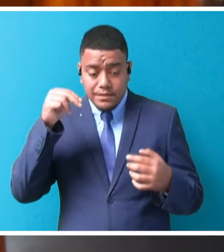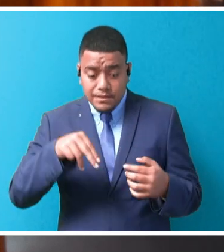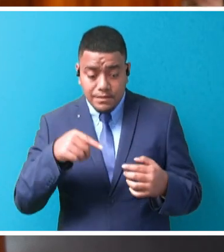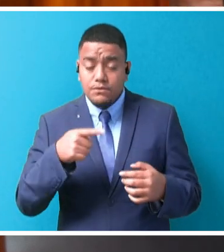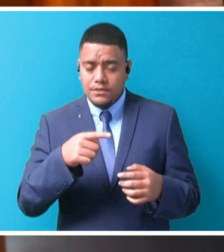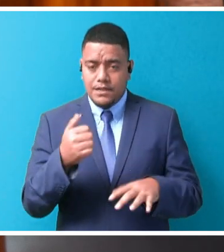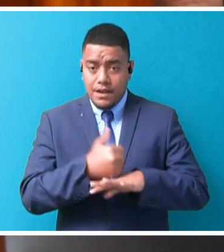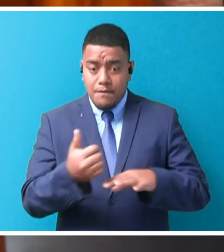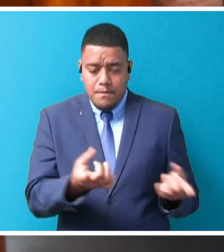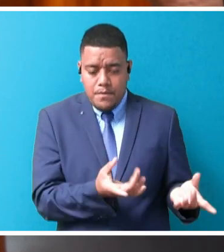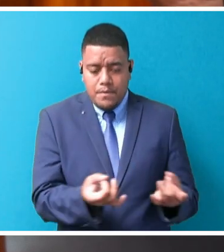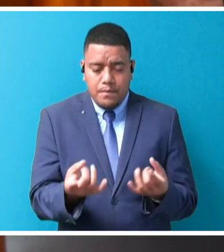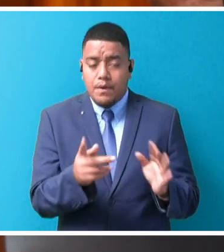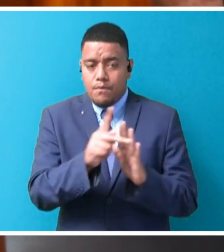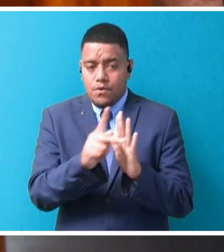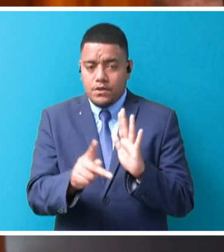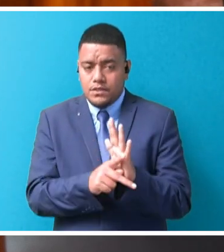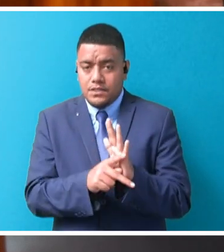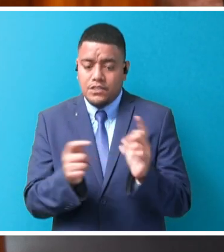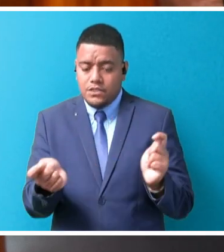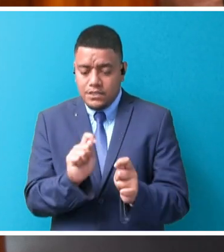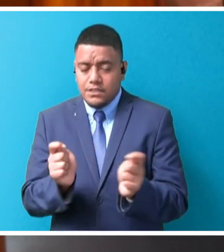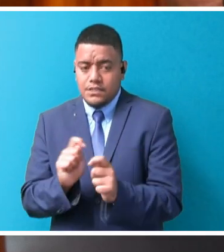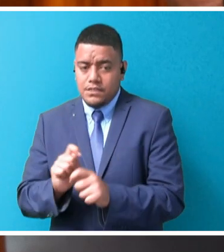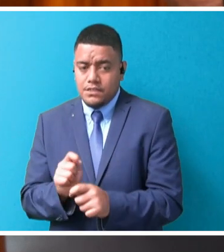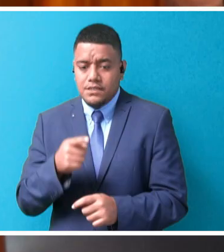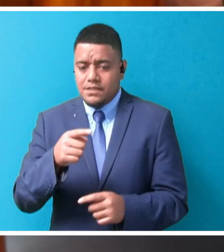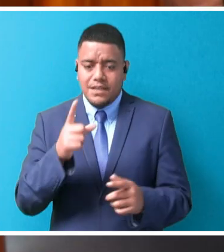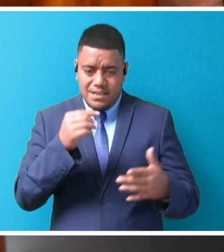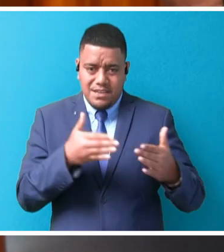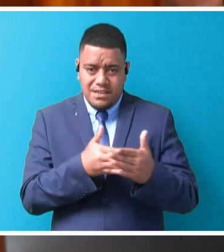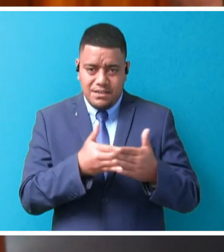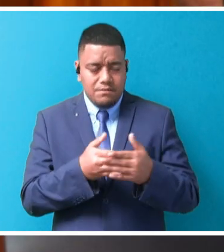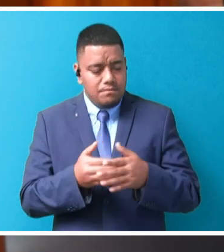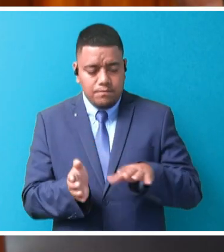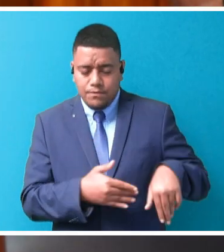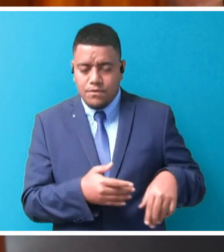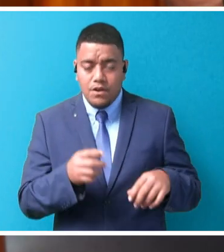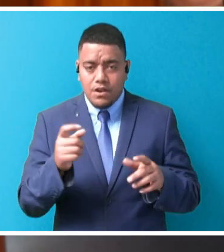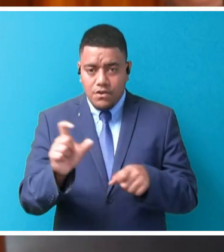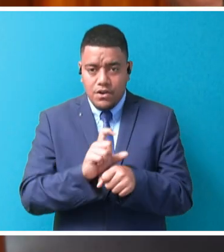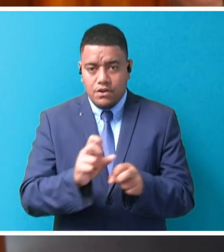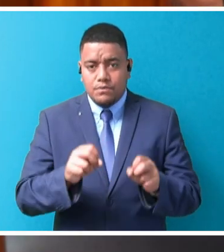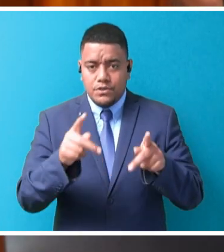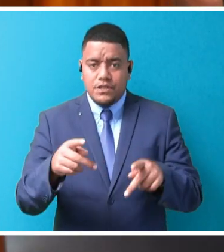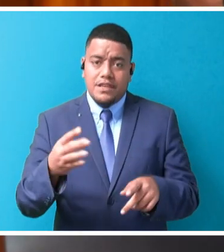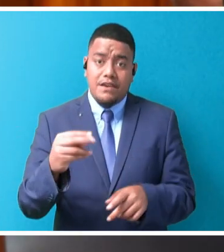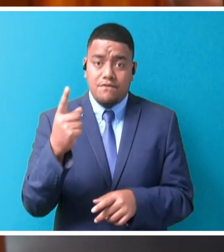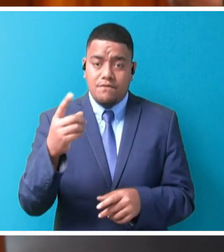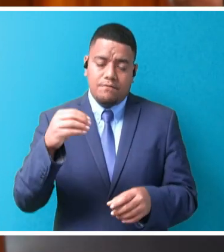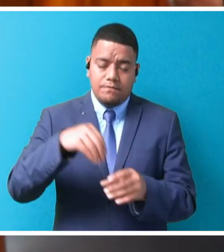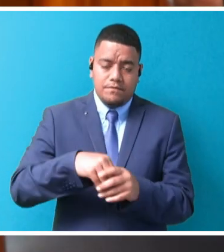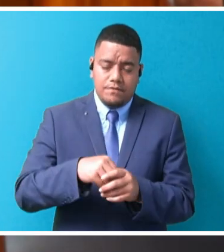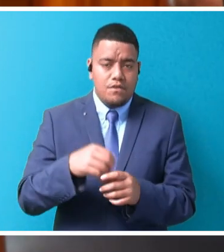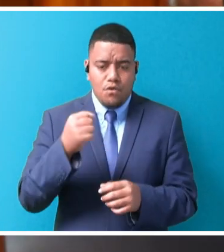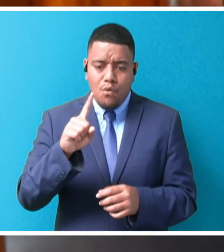advancing systematic policy reforms that remove barriers to opportunity and ensure that rural households are not left